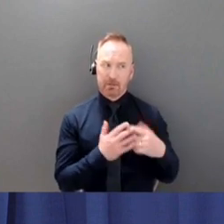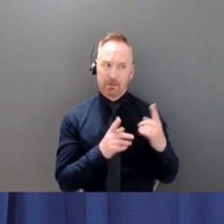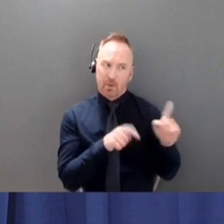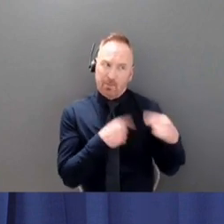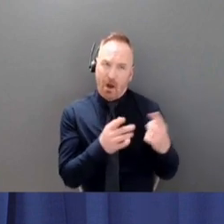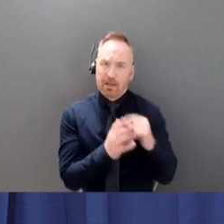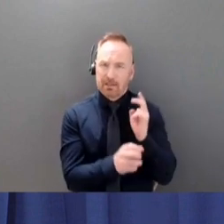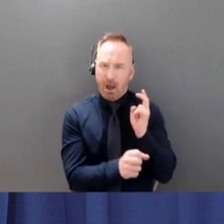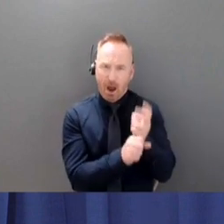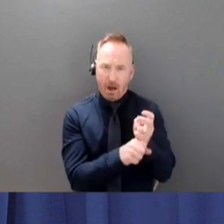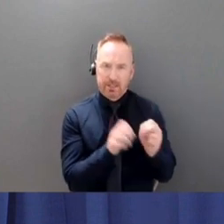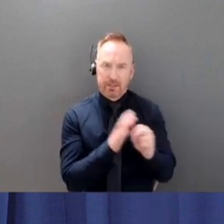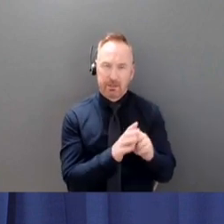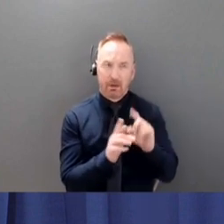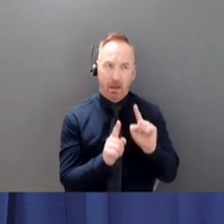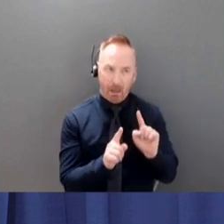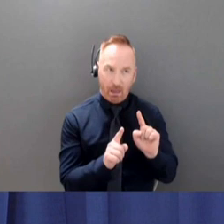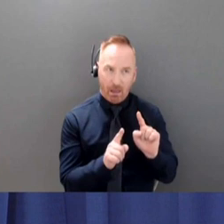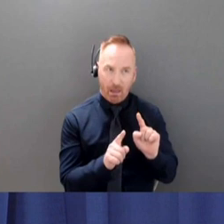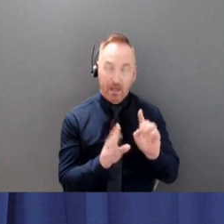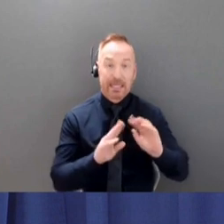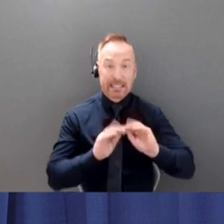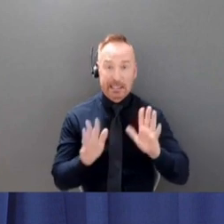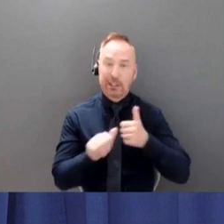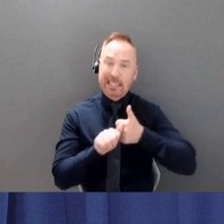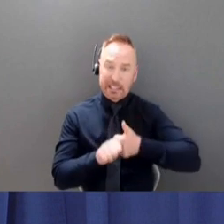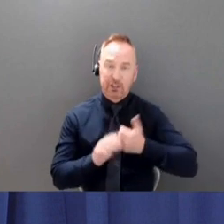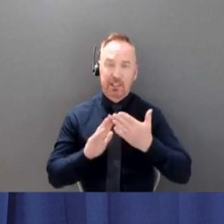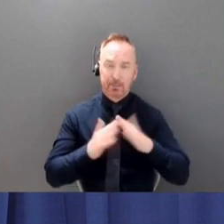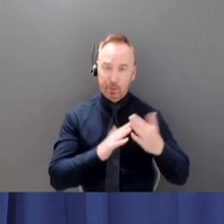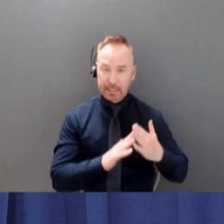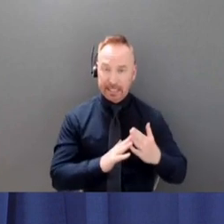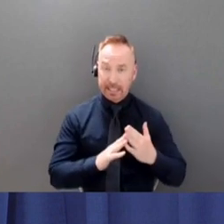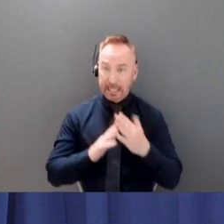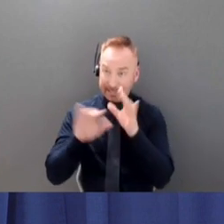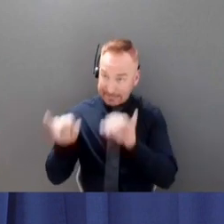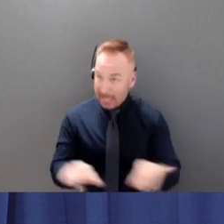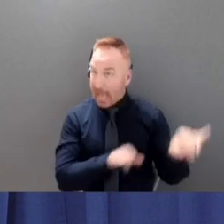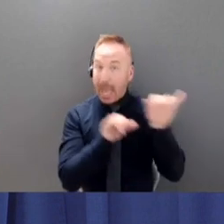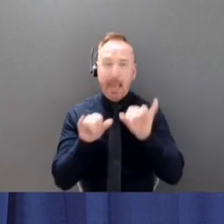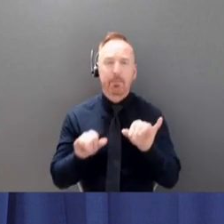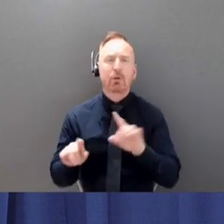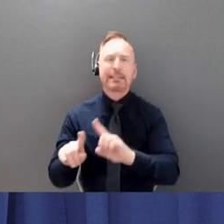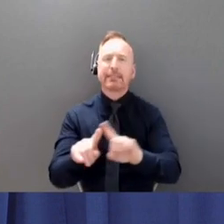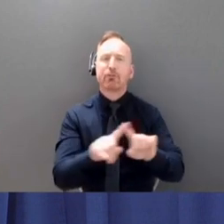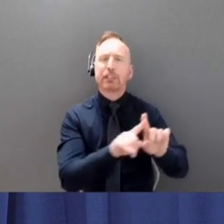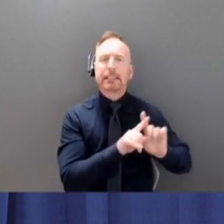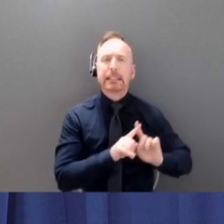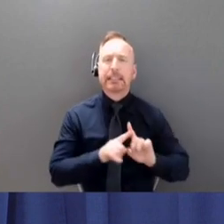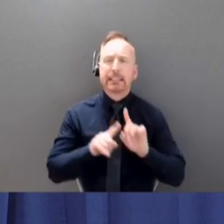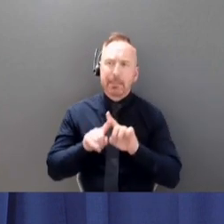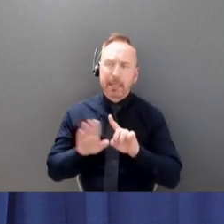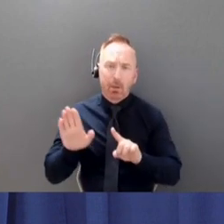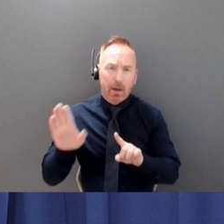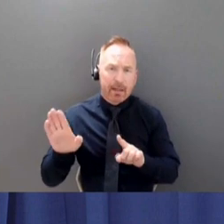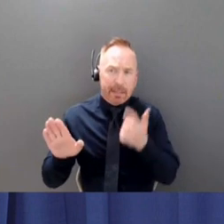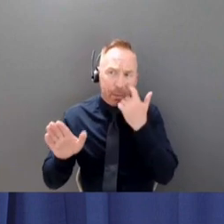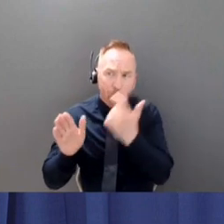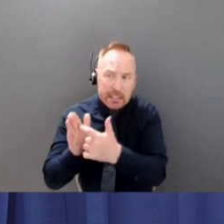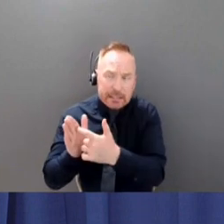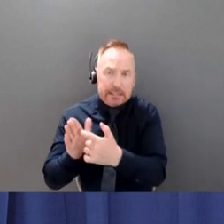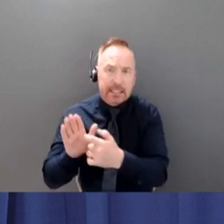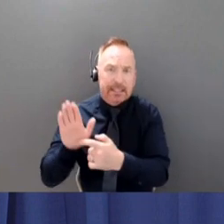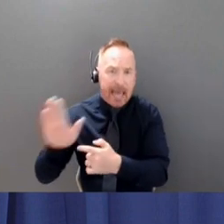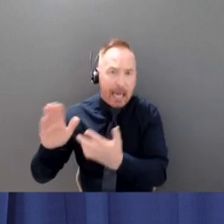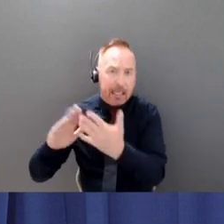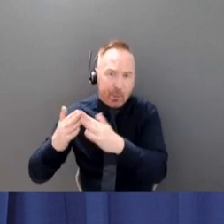each community is doing something slightly different based on what they see and where they are and what they see as the risks. And again,